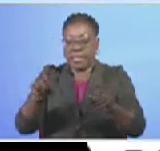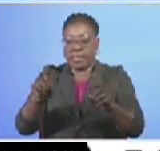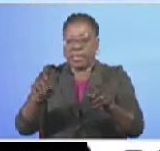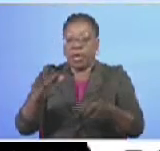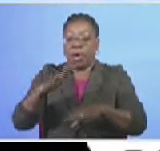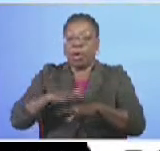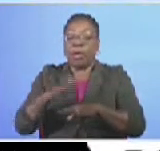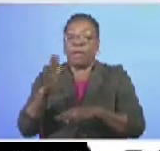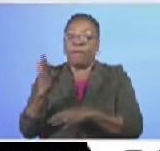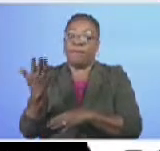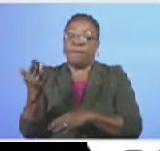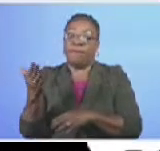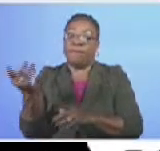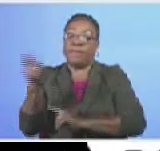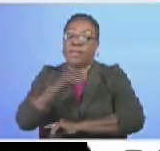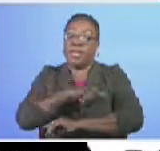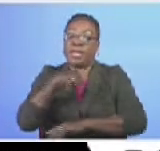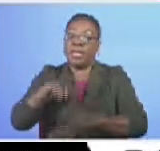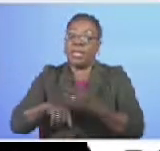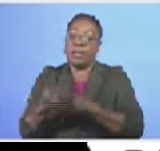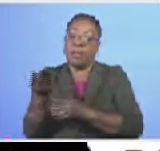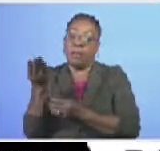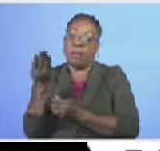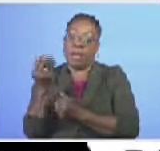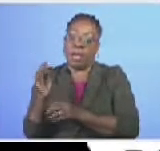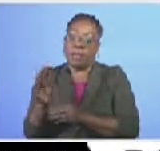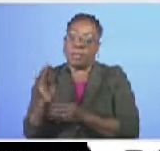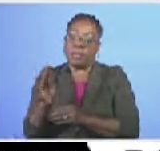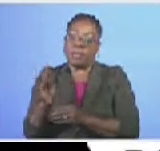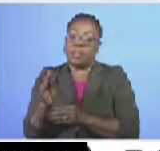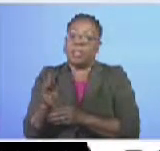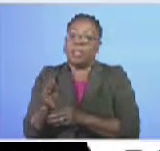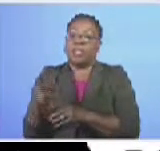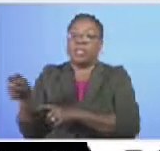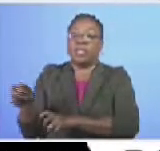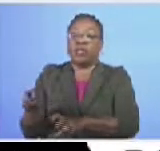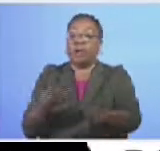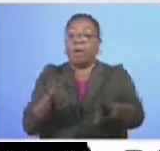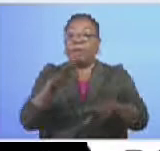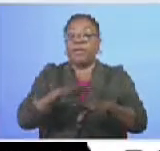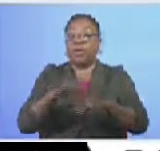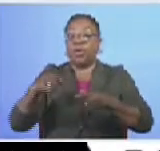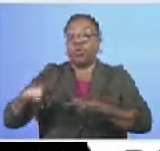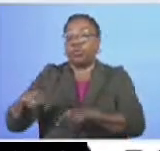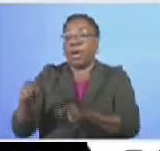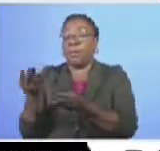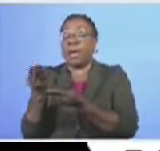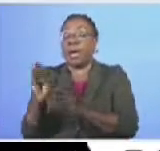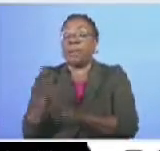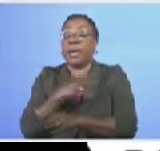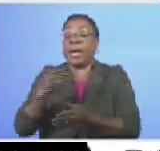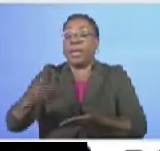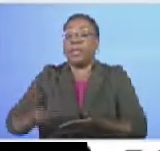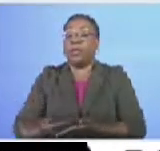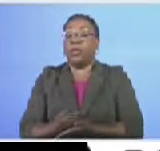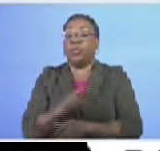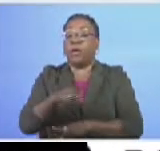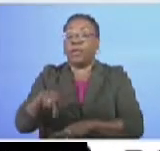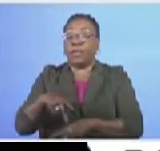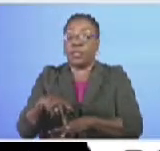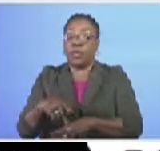day of being in the Bahamas. The emergency powers order says travelers on Grand Bahama and New Providence who fail to comply will